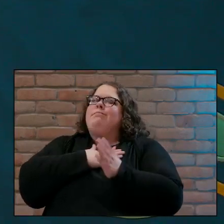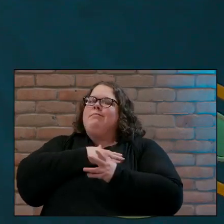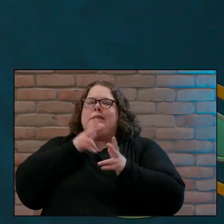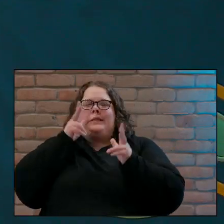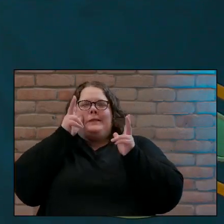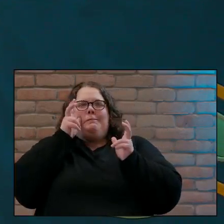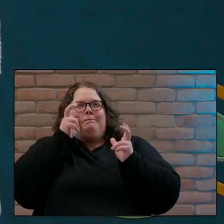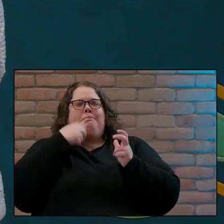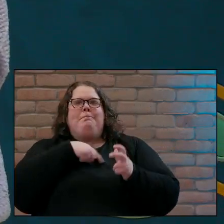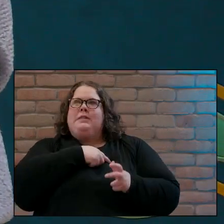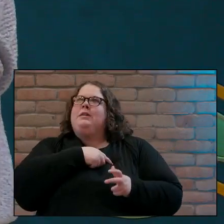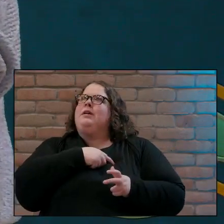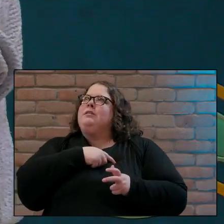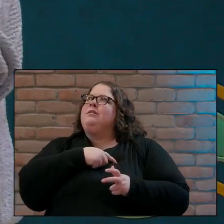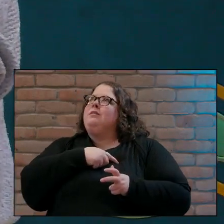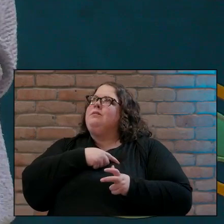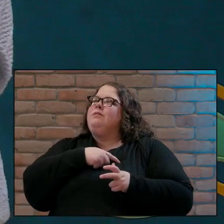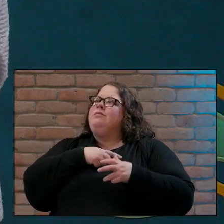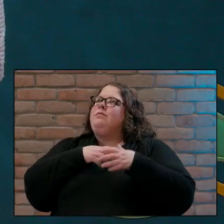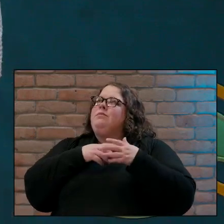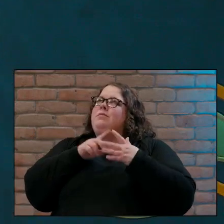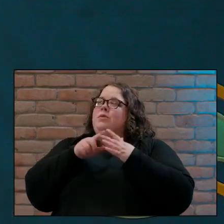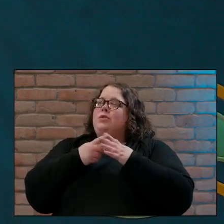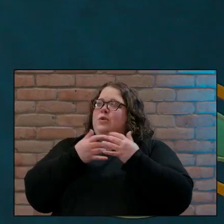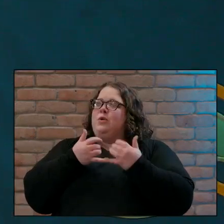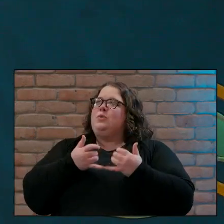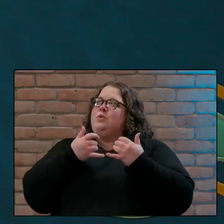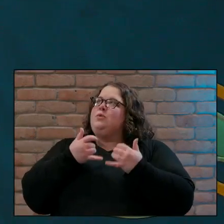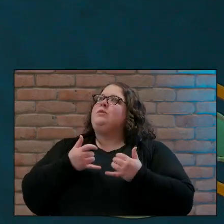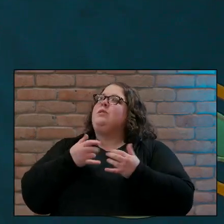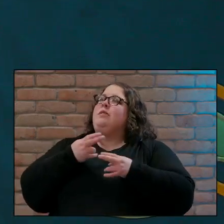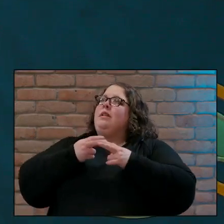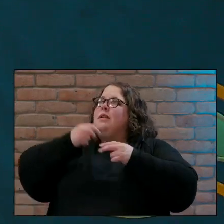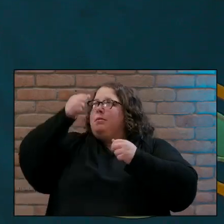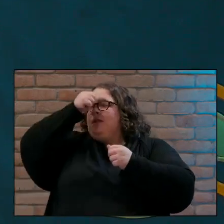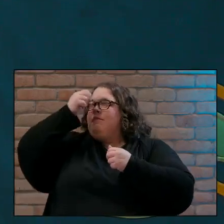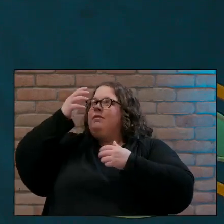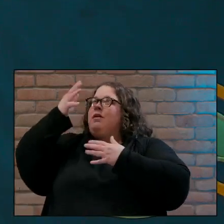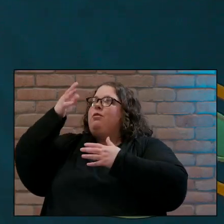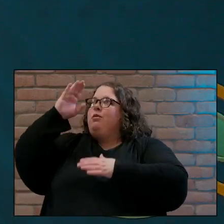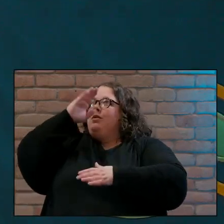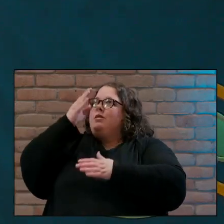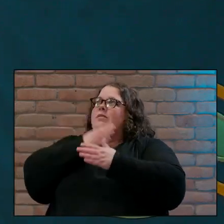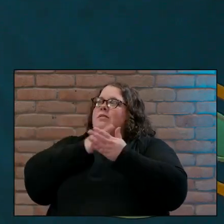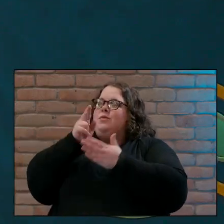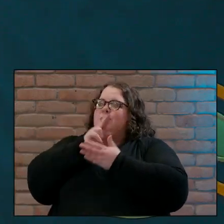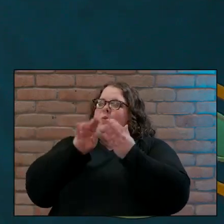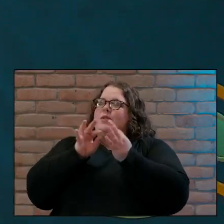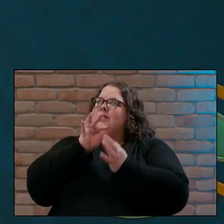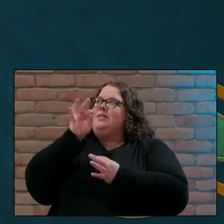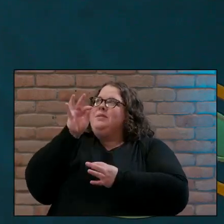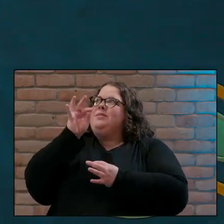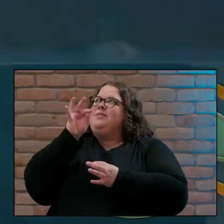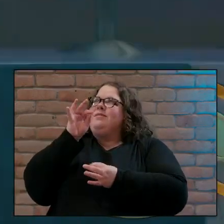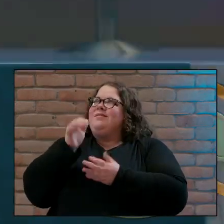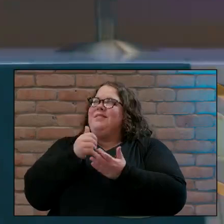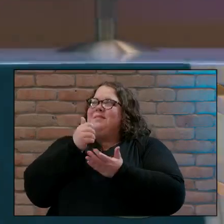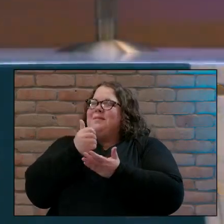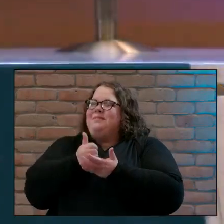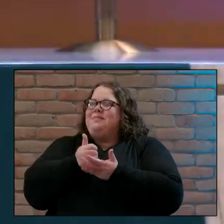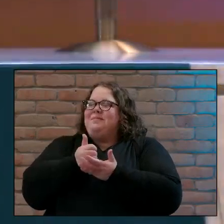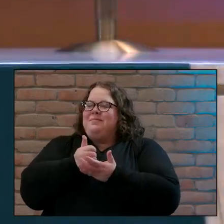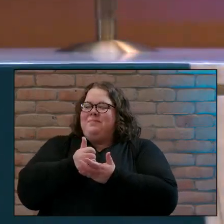your Spirit, Lord, as we begin our worship today in the name of the Father and of the Son and of the Holy Spirit.